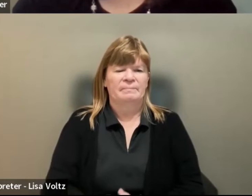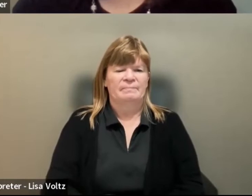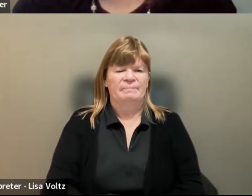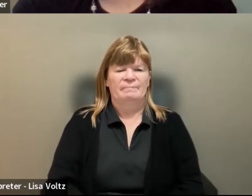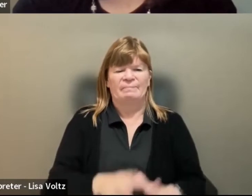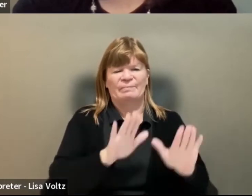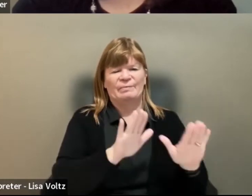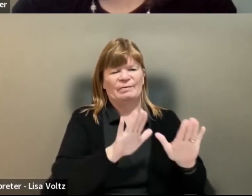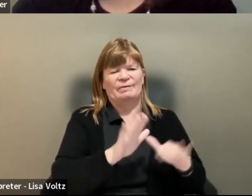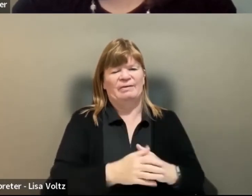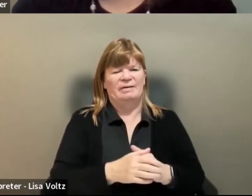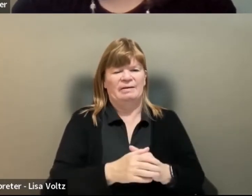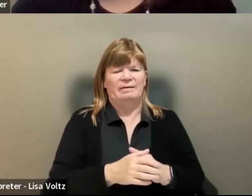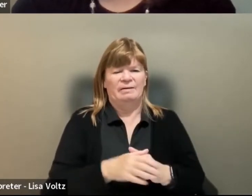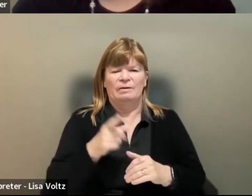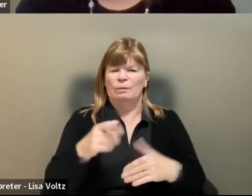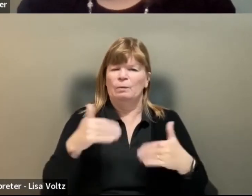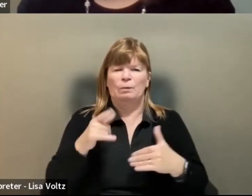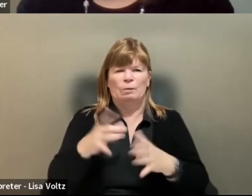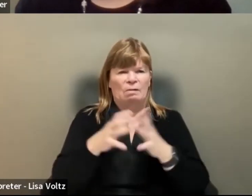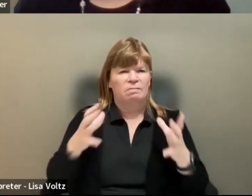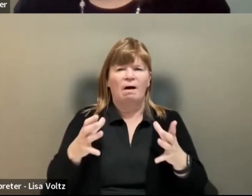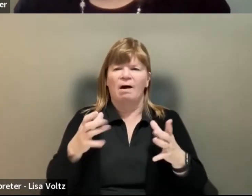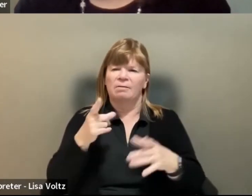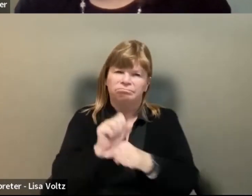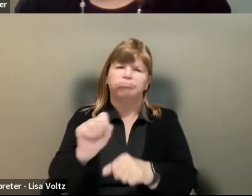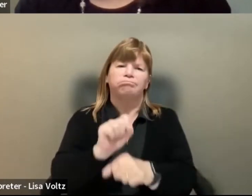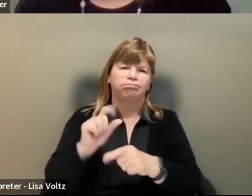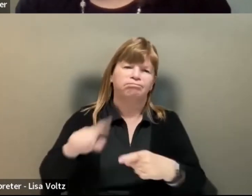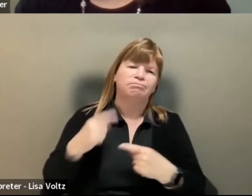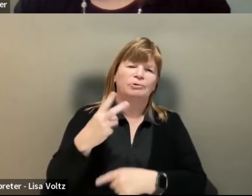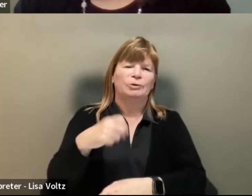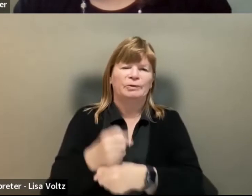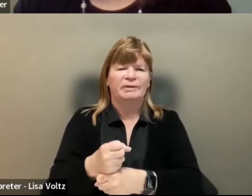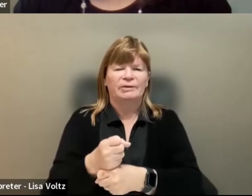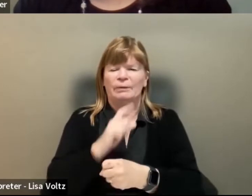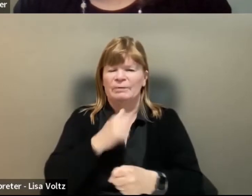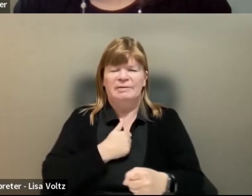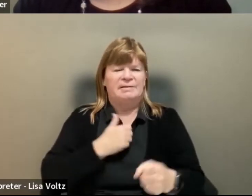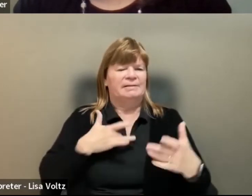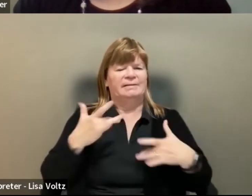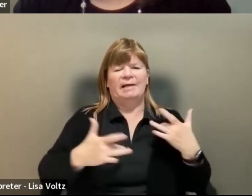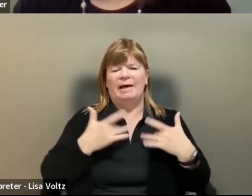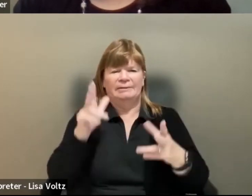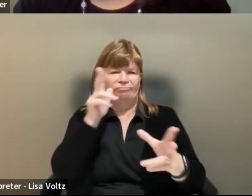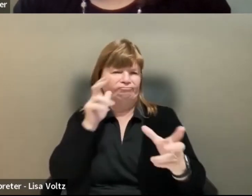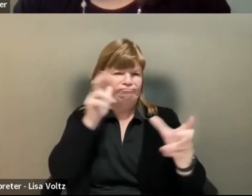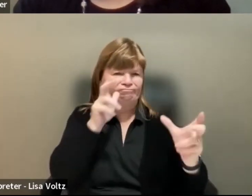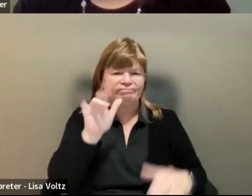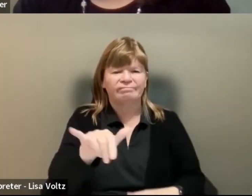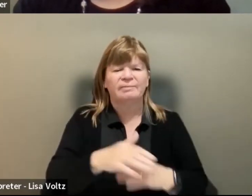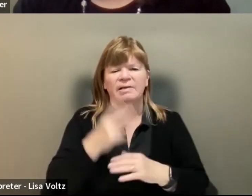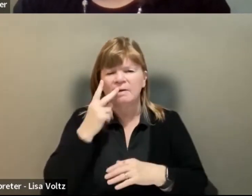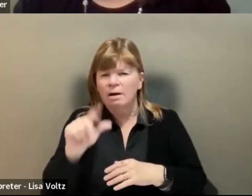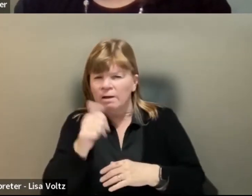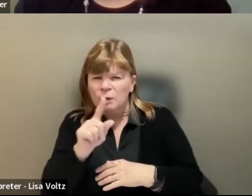Excellent. My word, y'all have gotten a lot done in 2 years. I'm just so excited to hear about it. I see another